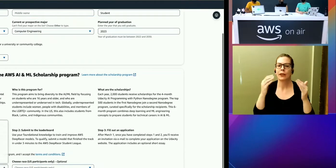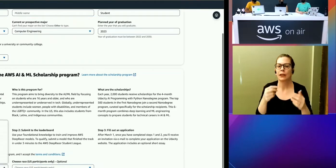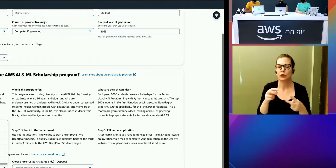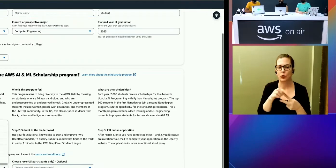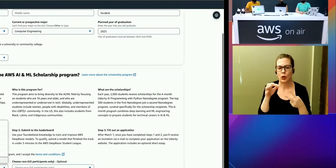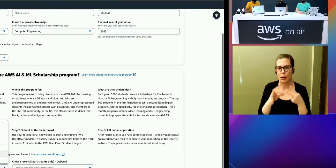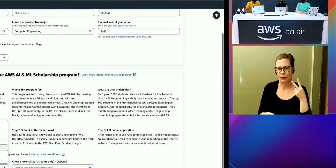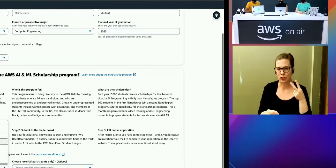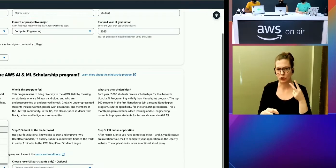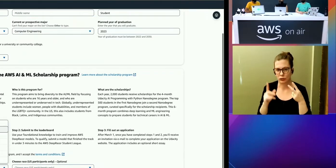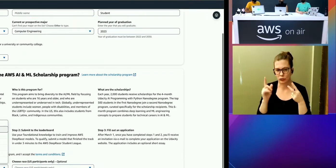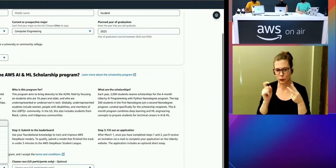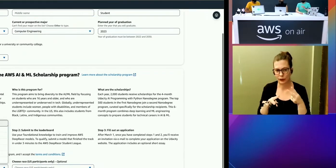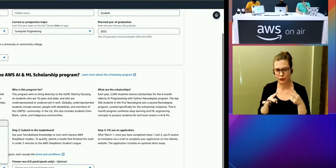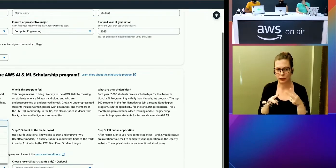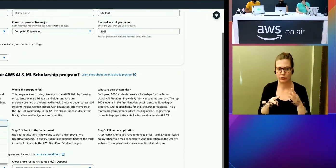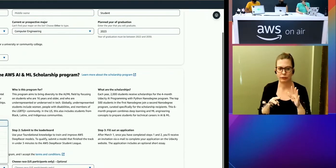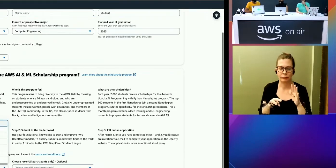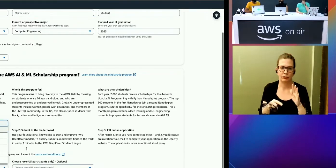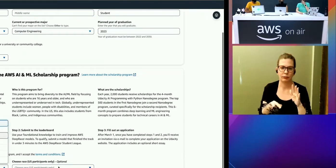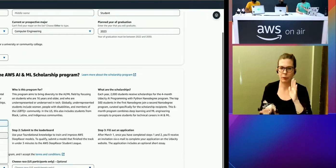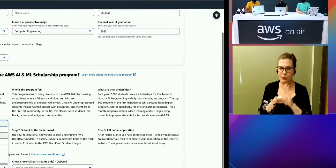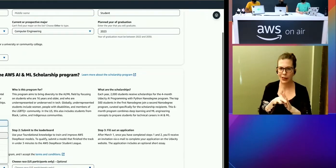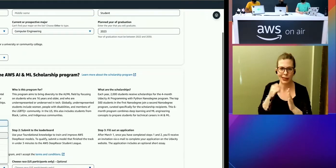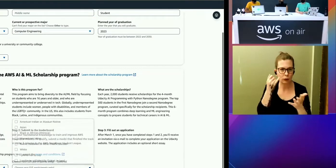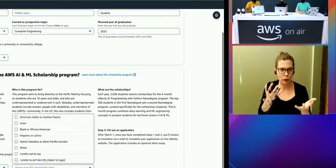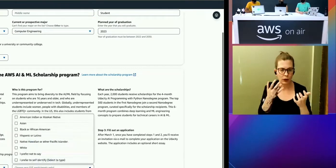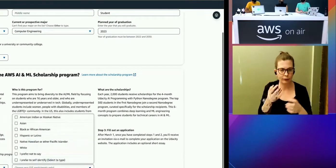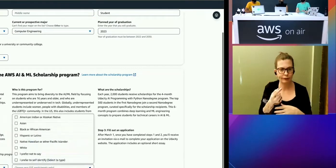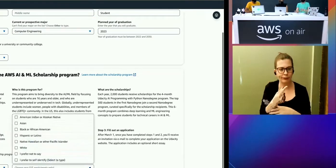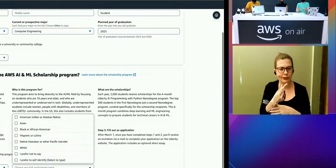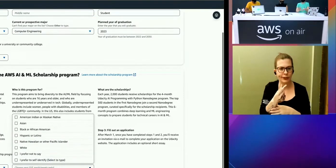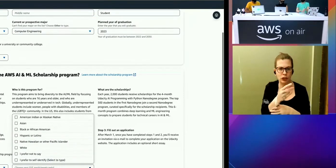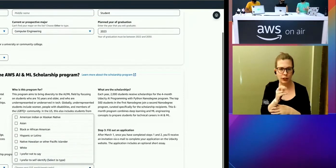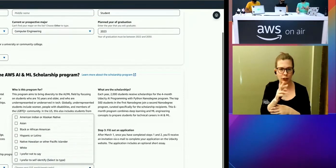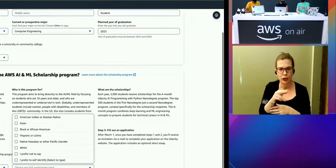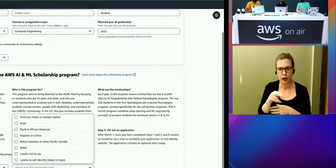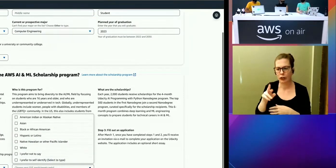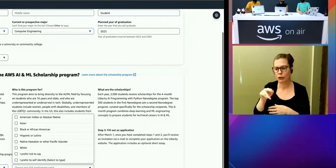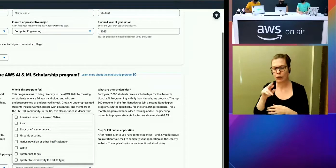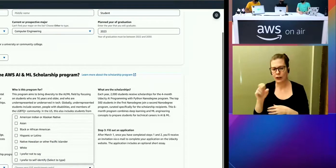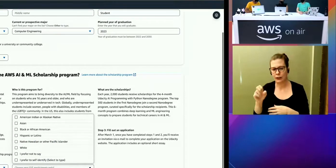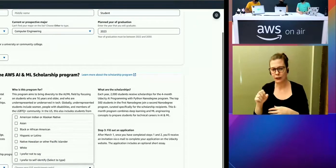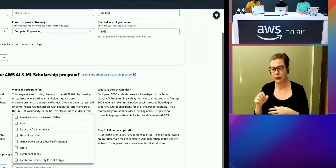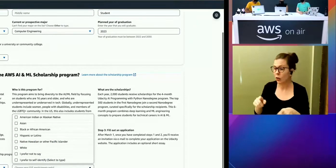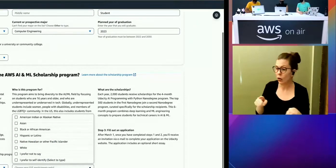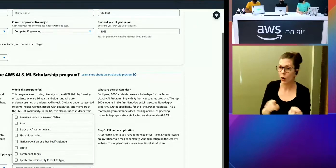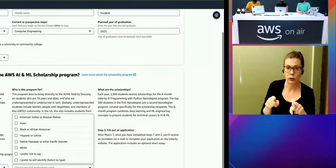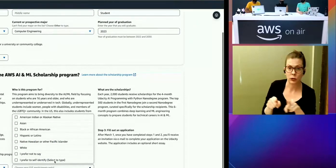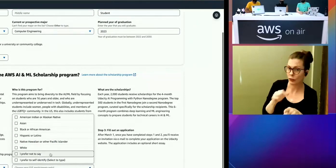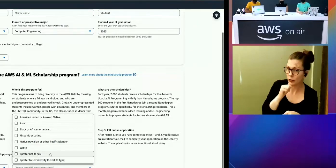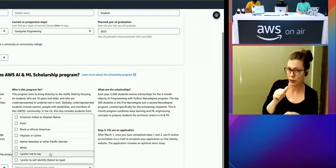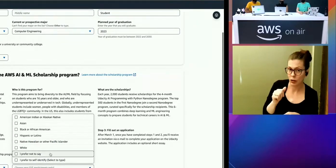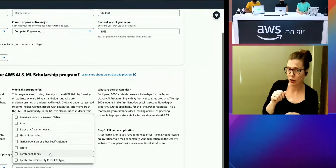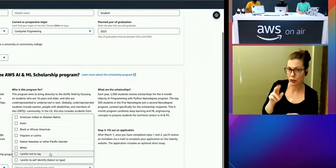Choose gender, choose race. Oh, so if you're non-US, you just leave it blank?